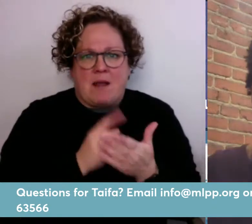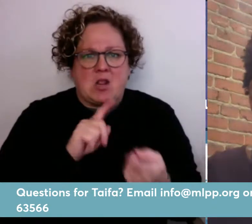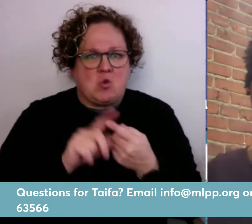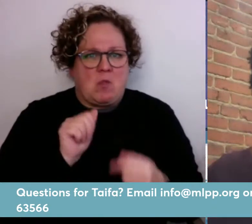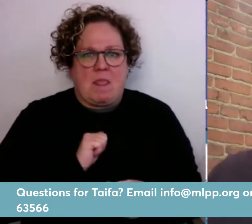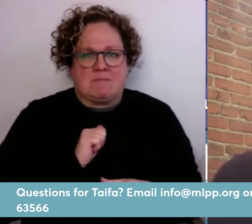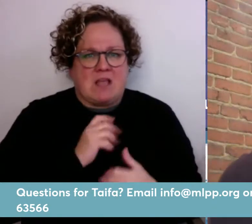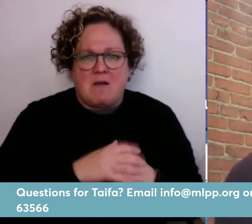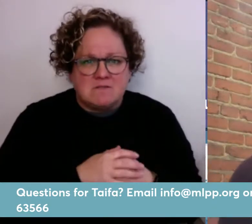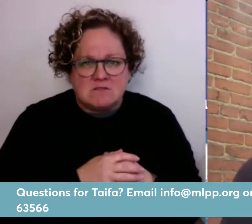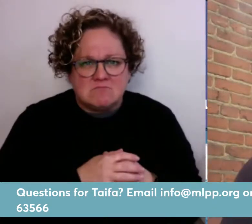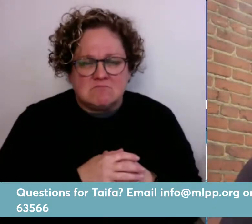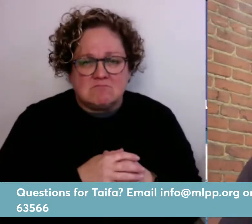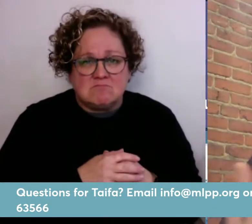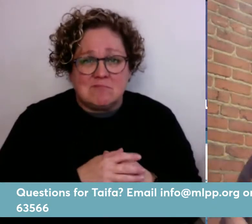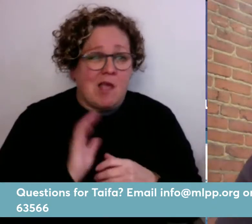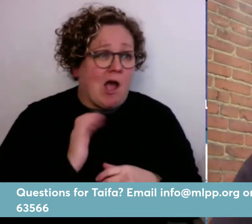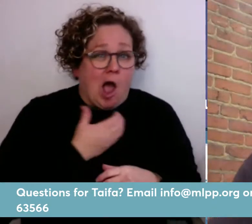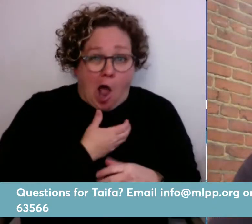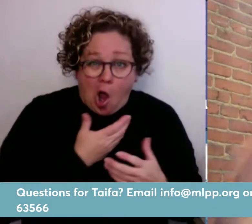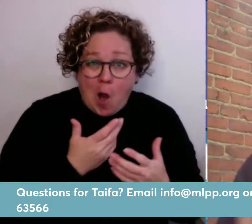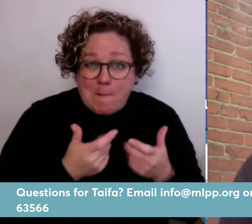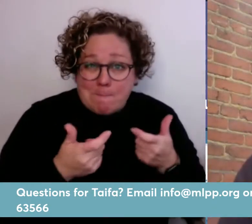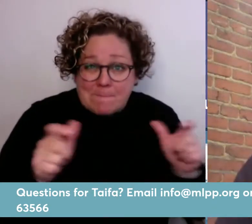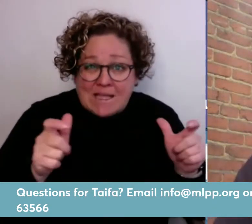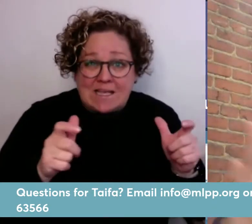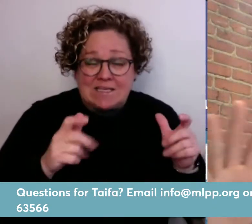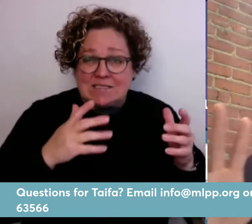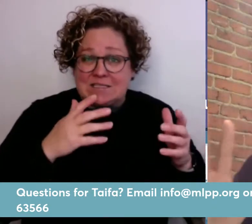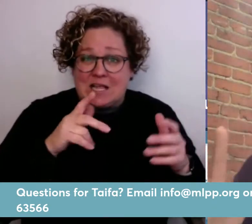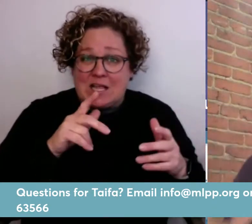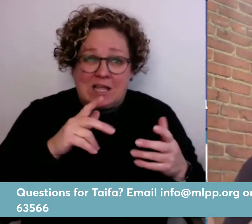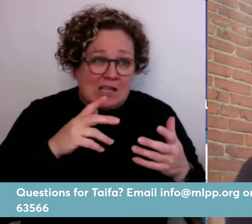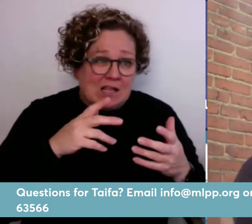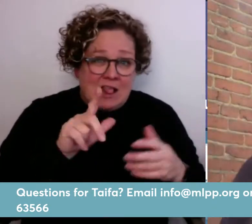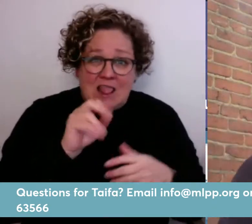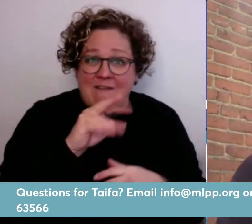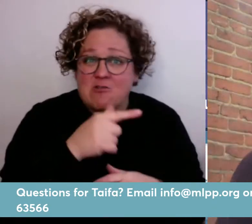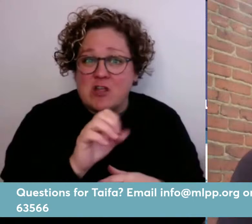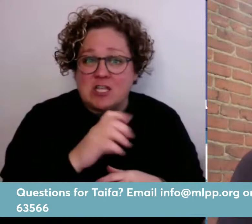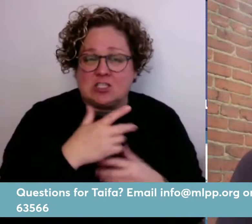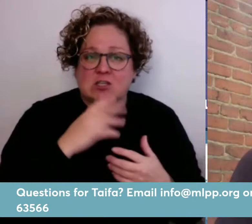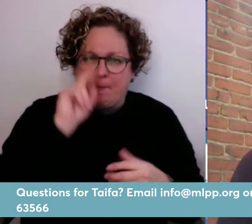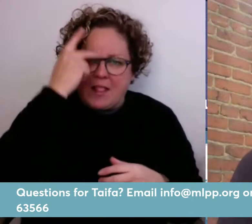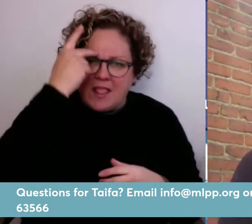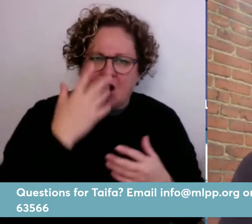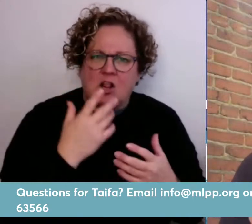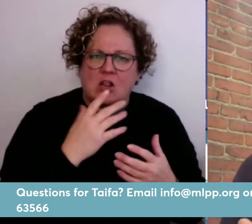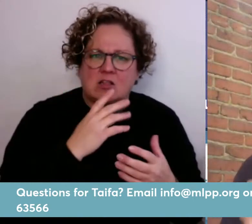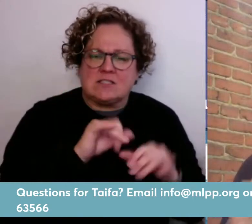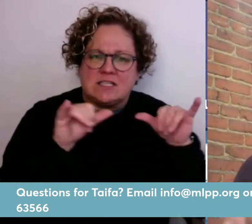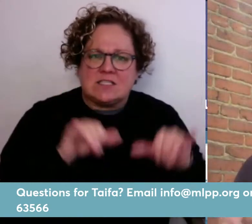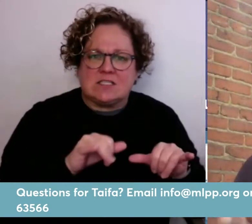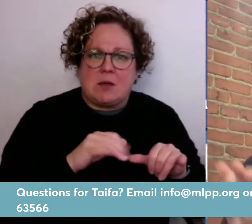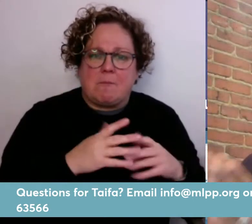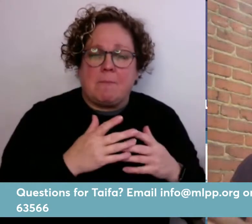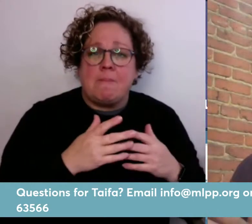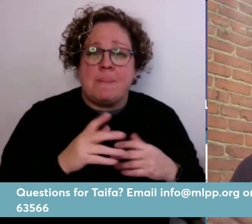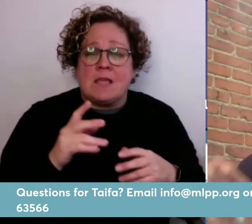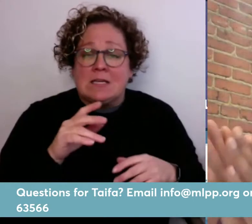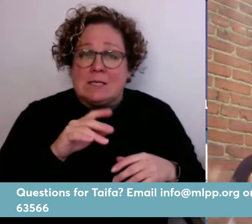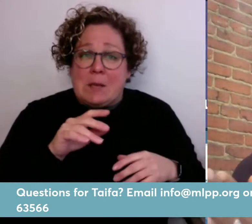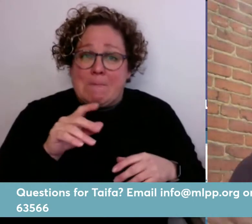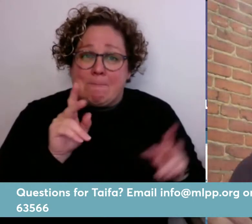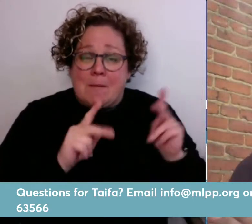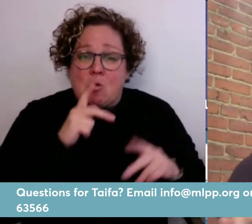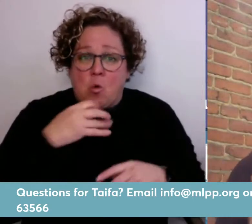our political system. The oligarchs bathing in pandemic profits are some of the same people who finance